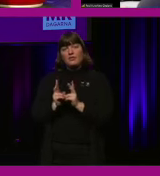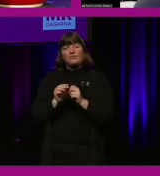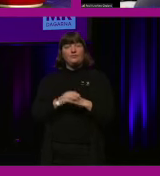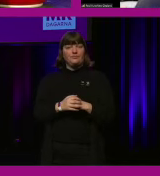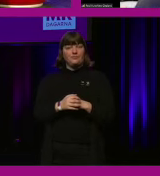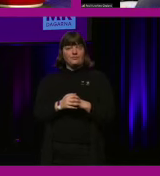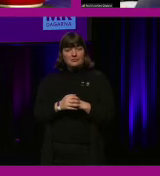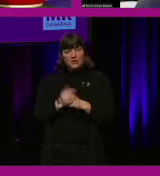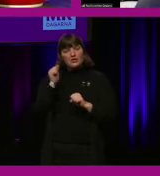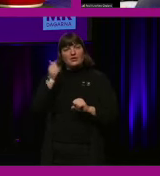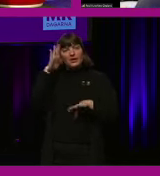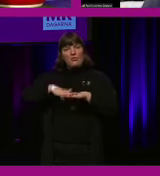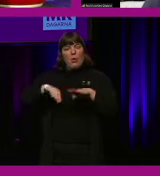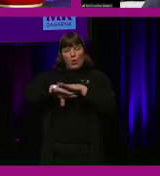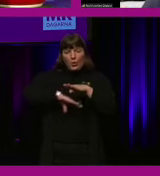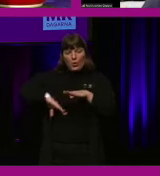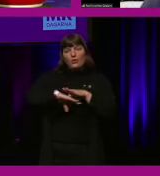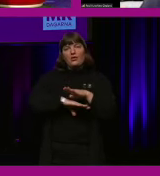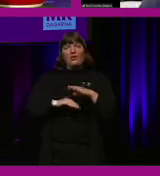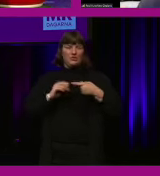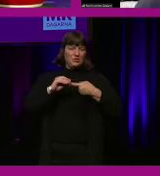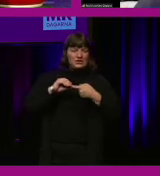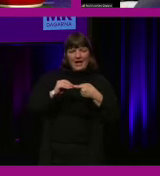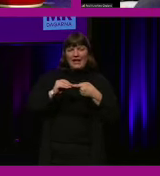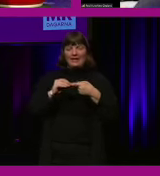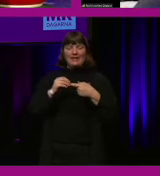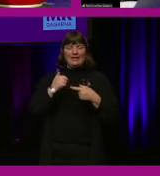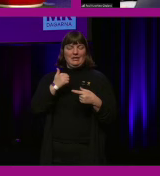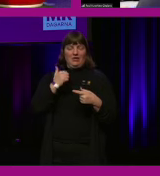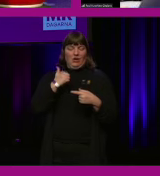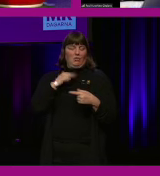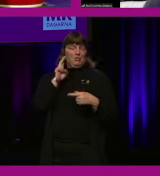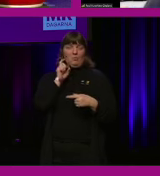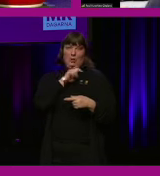their essence. Now, don't ask me what their essence is, because I won't be able to tell you.